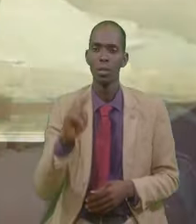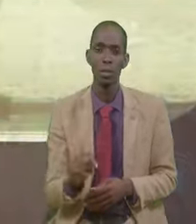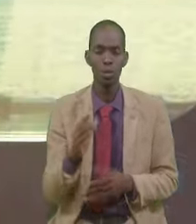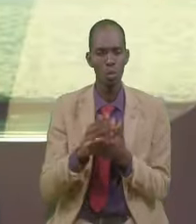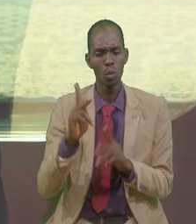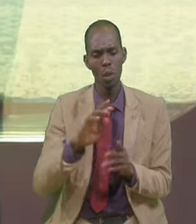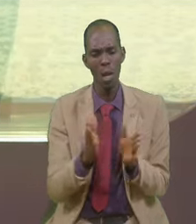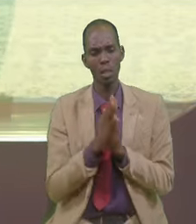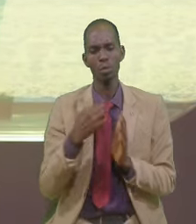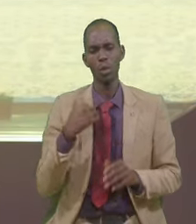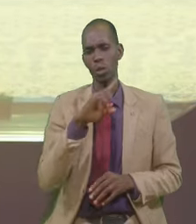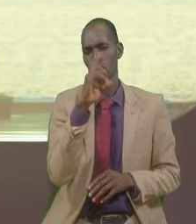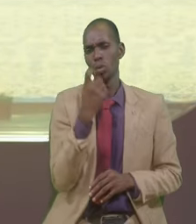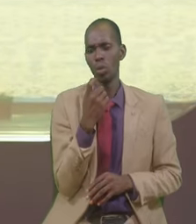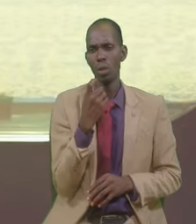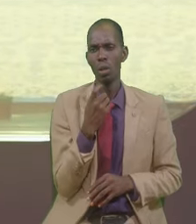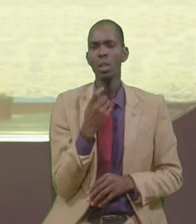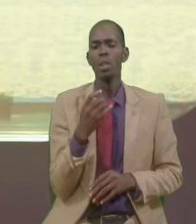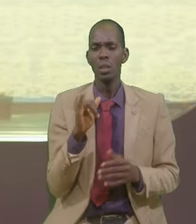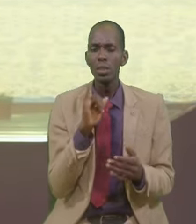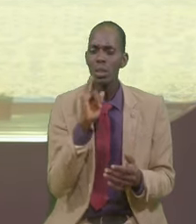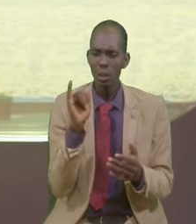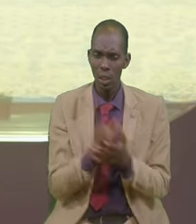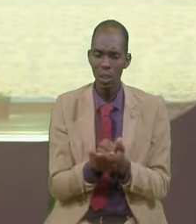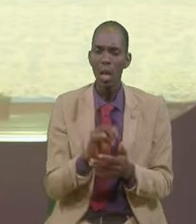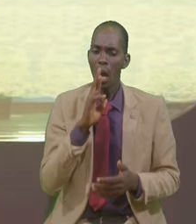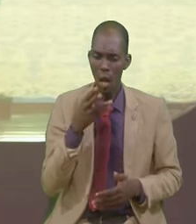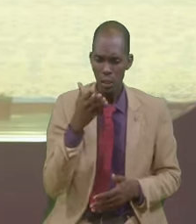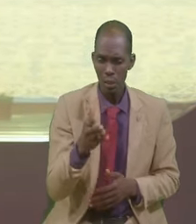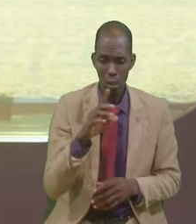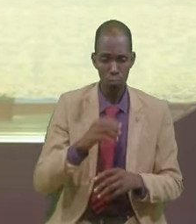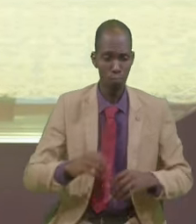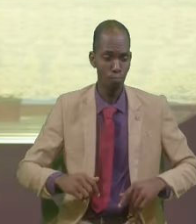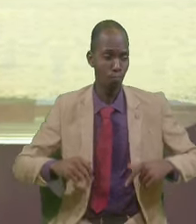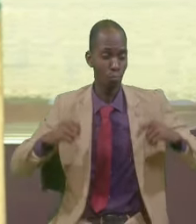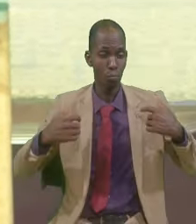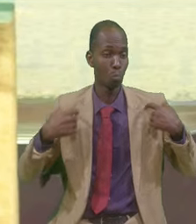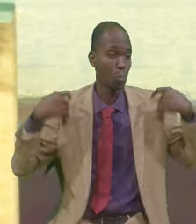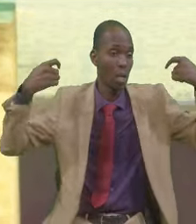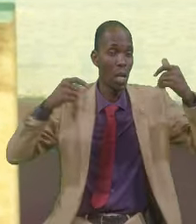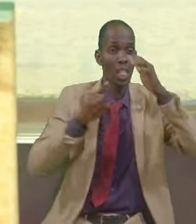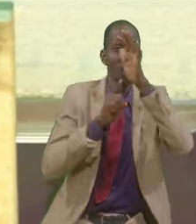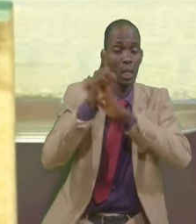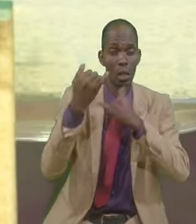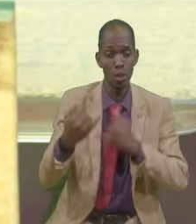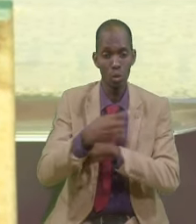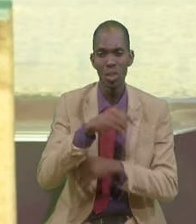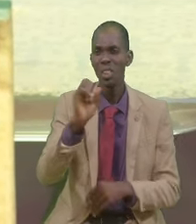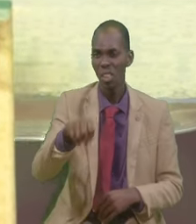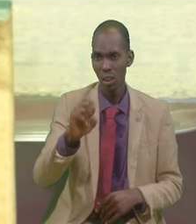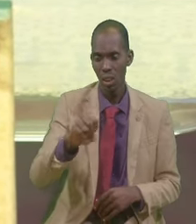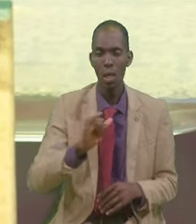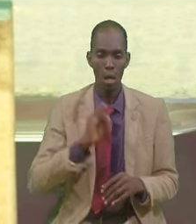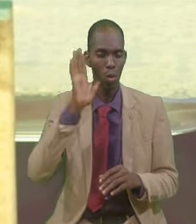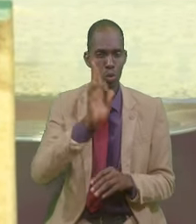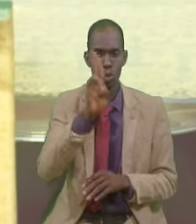question. Are there giants today? Are there giants today? Yes, but I'm going to use the letters of the word